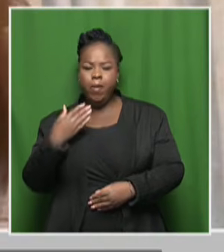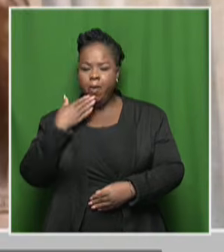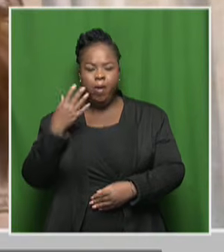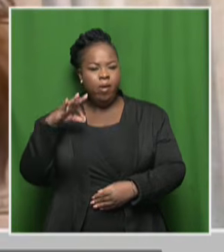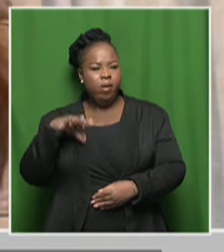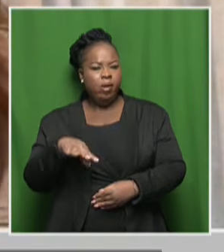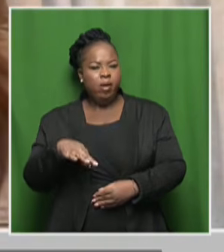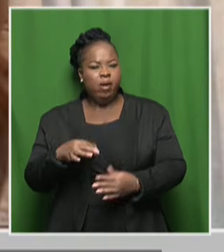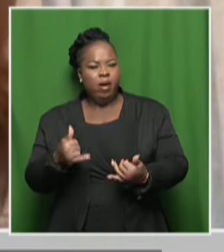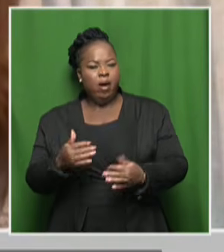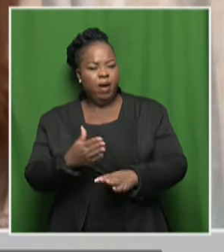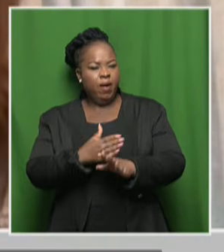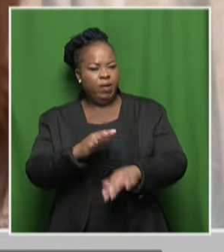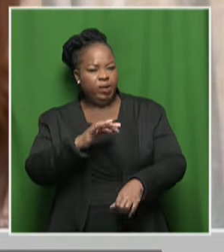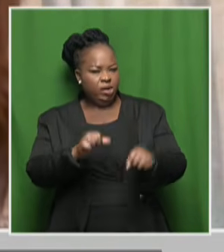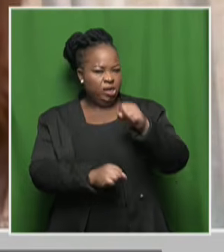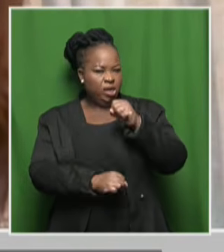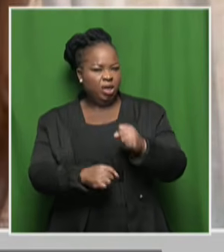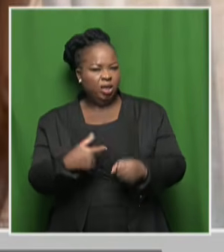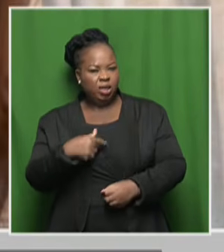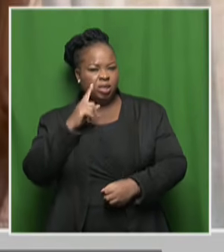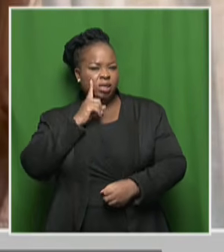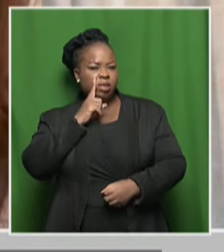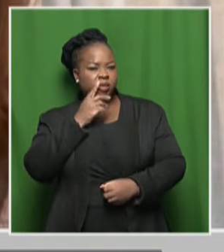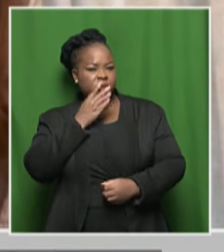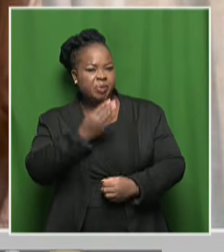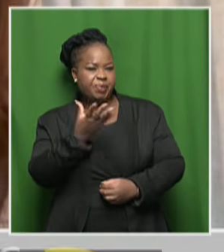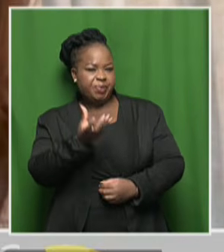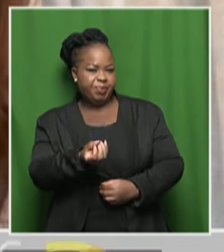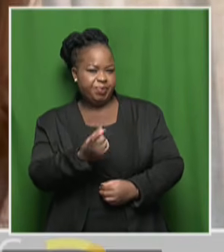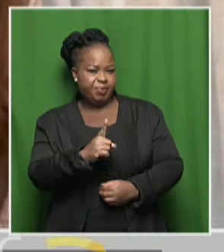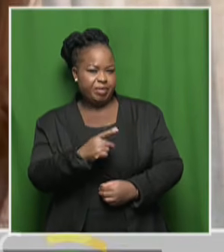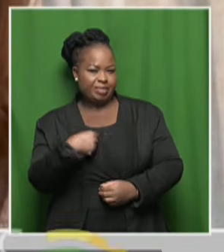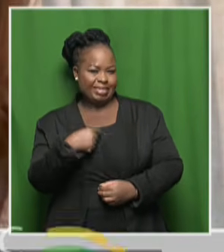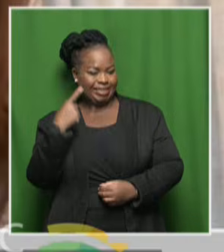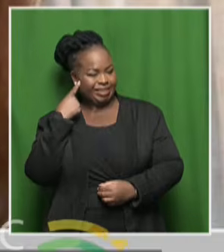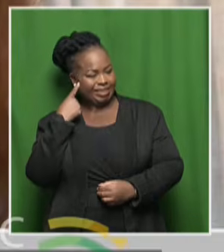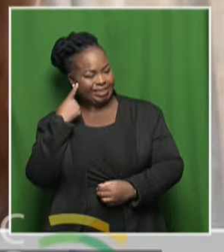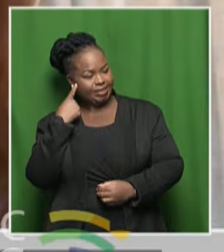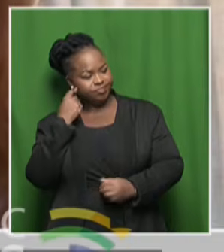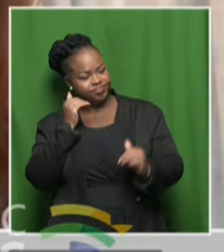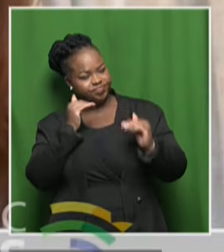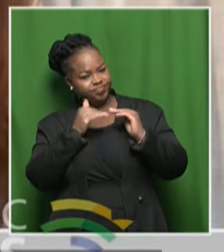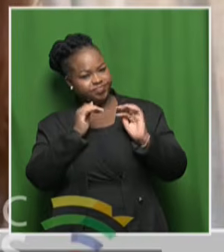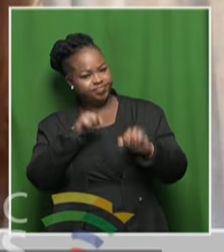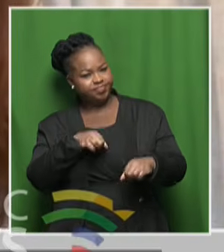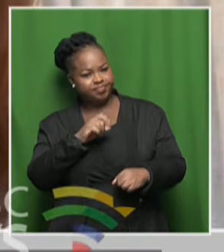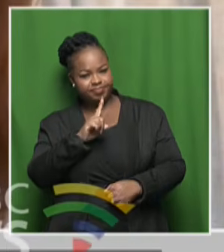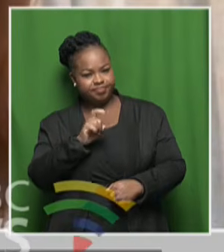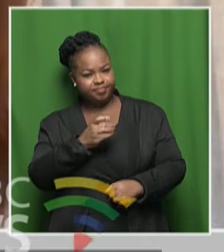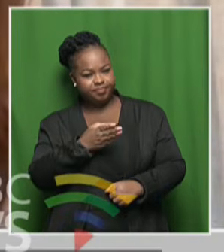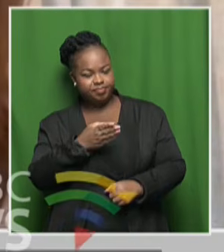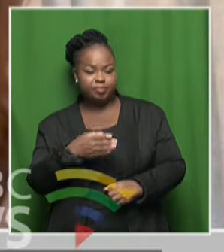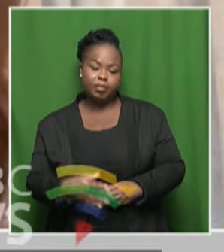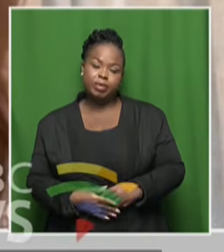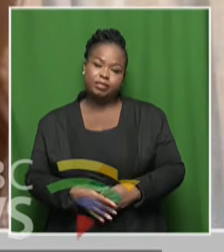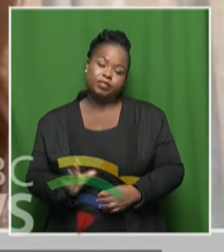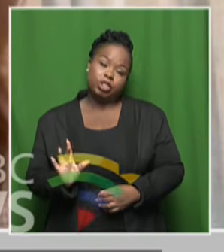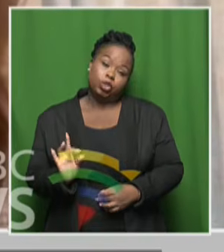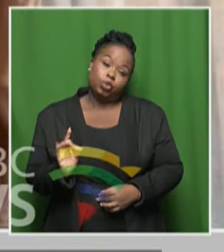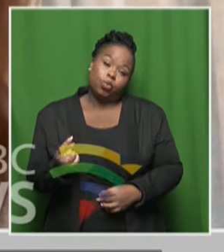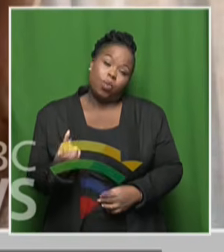so as we conclude, looking at what's on offer, I don't know if it's fair to put you in this position, but if you could